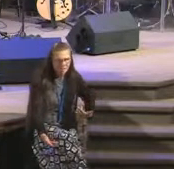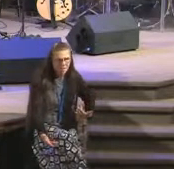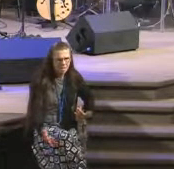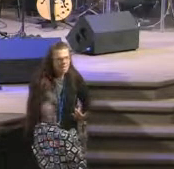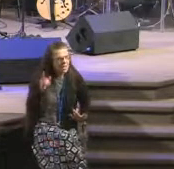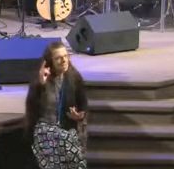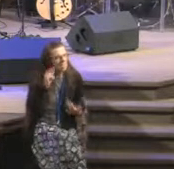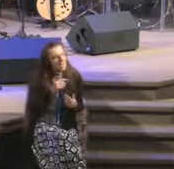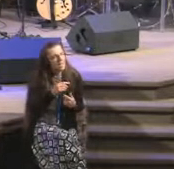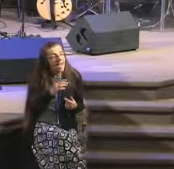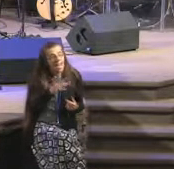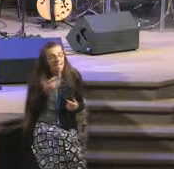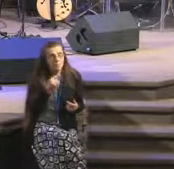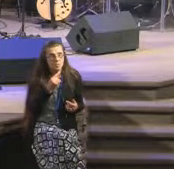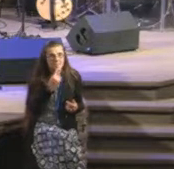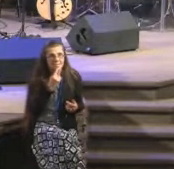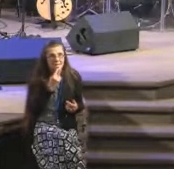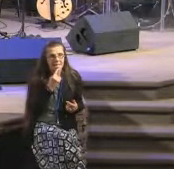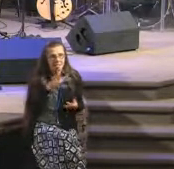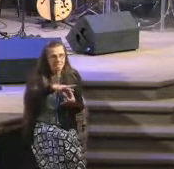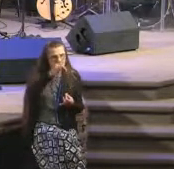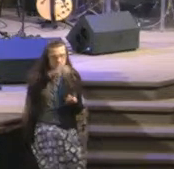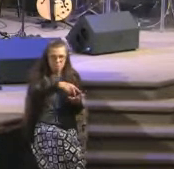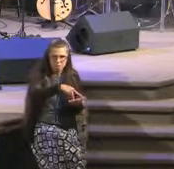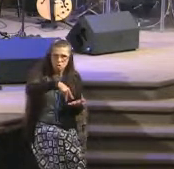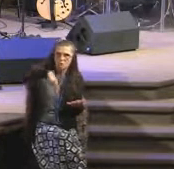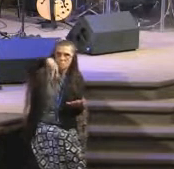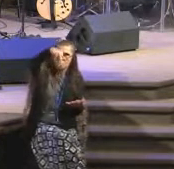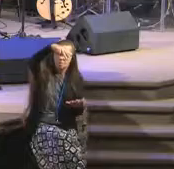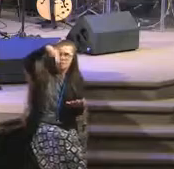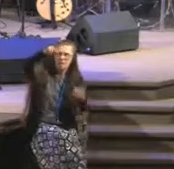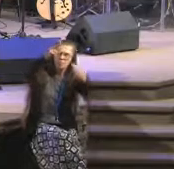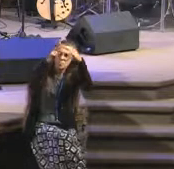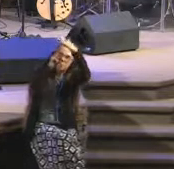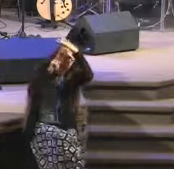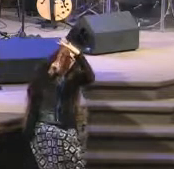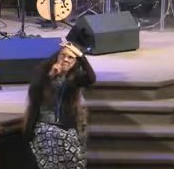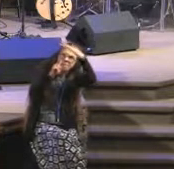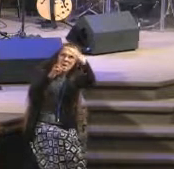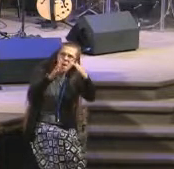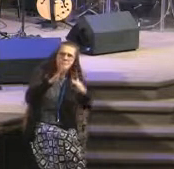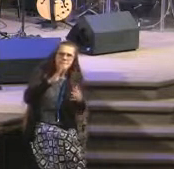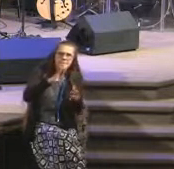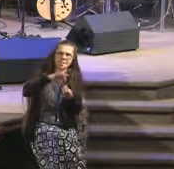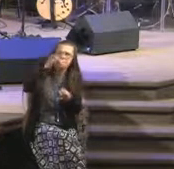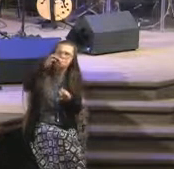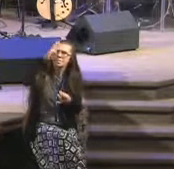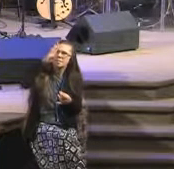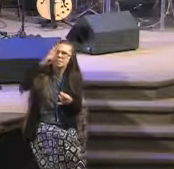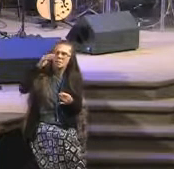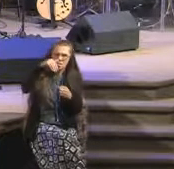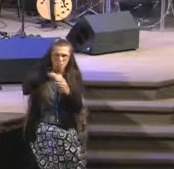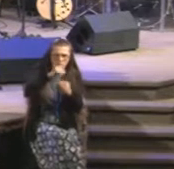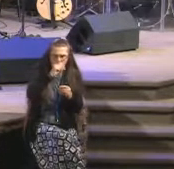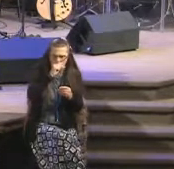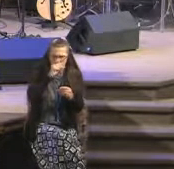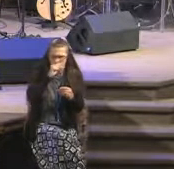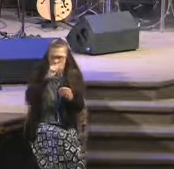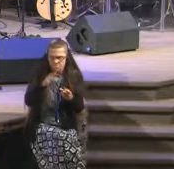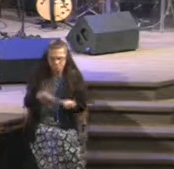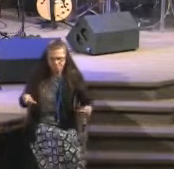would also say, the Spirit took me up and brought me in a vision by the Spirit of God into Chaldea, into the land